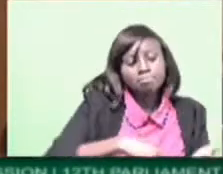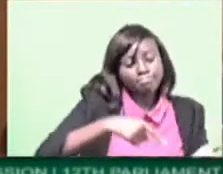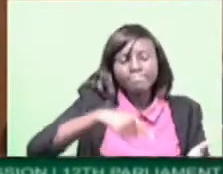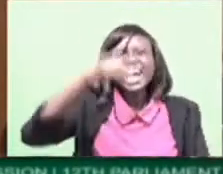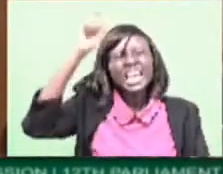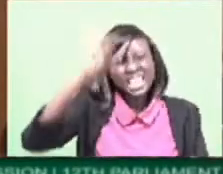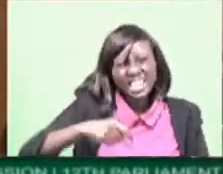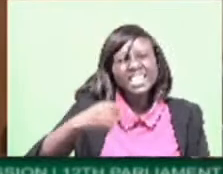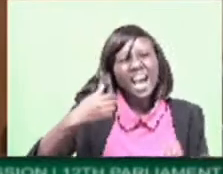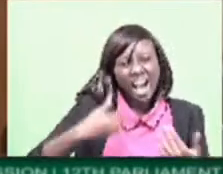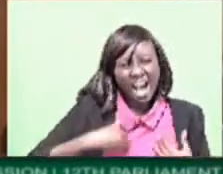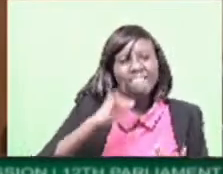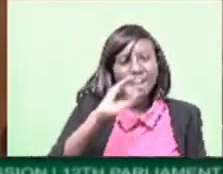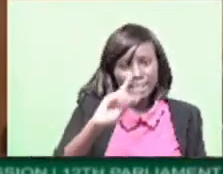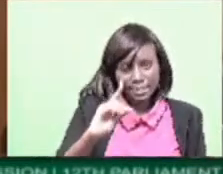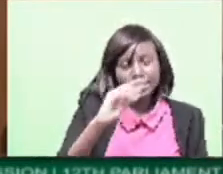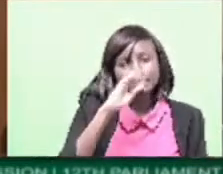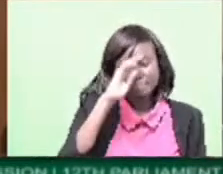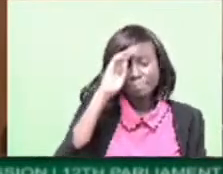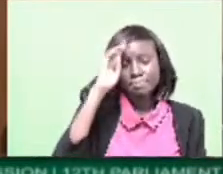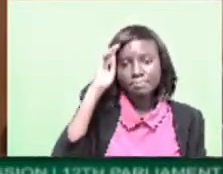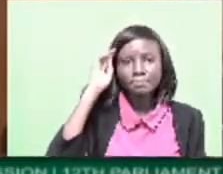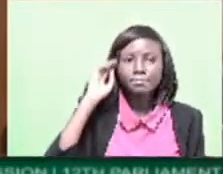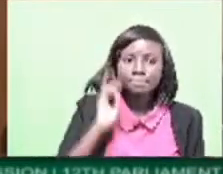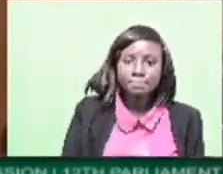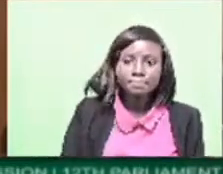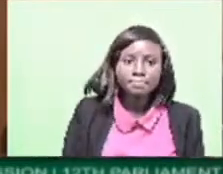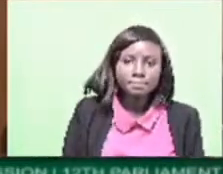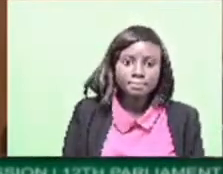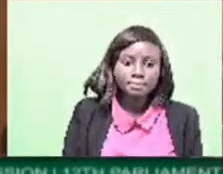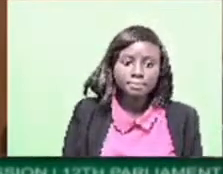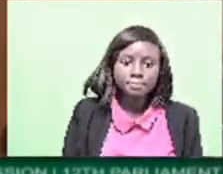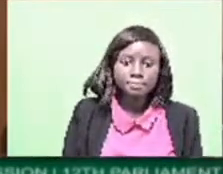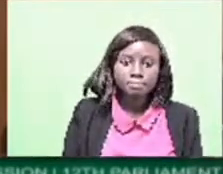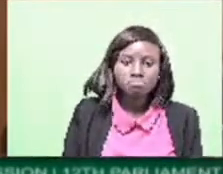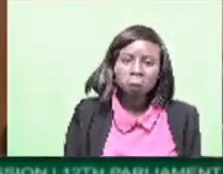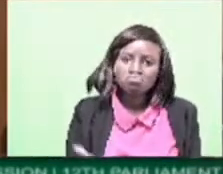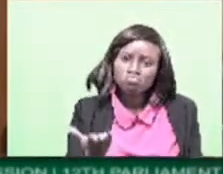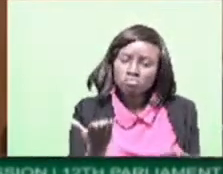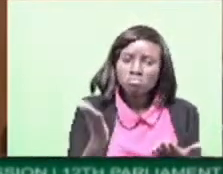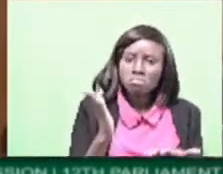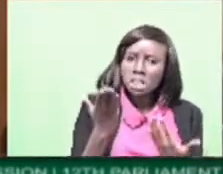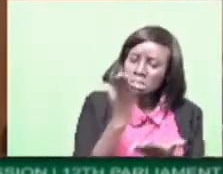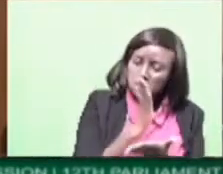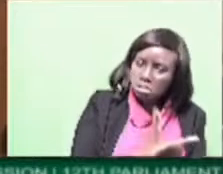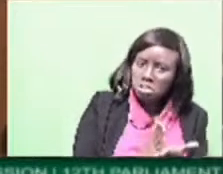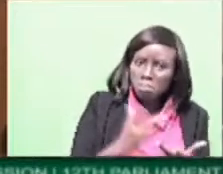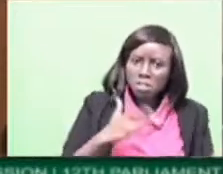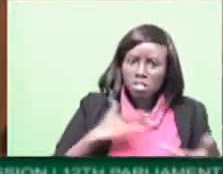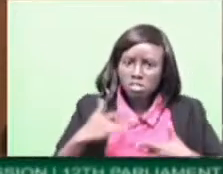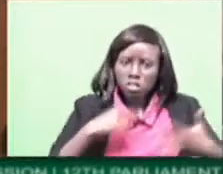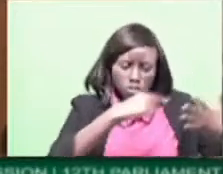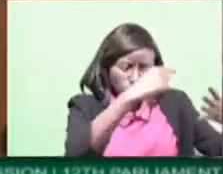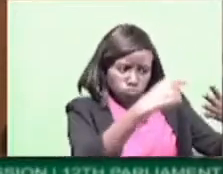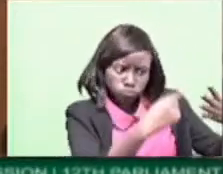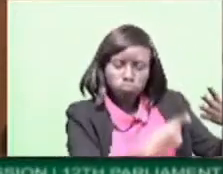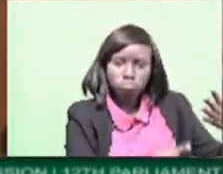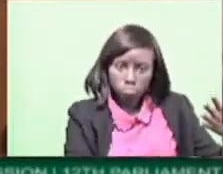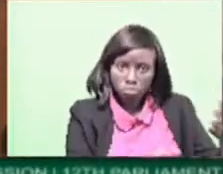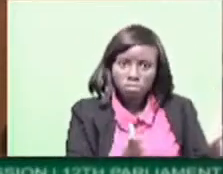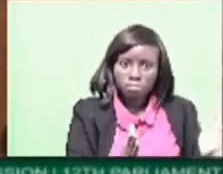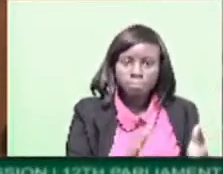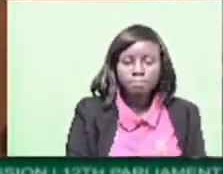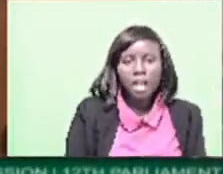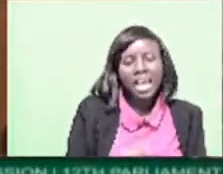I'd be interested to find out that. So, Madam Speaker, those were a few of the areas that I had some concerns with, and some clarity by the Attorney